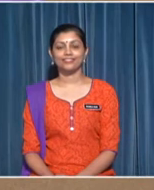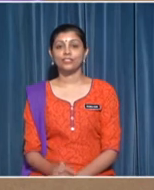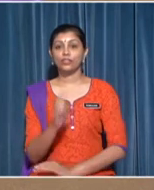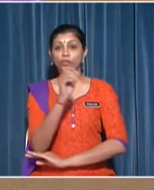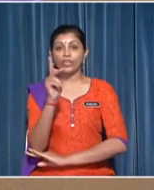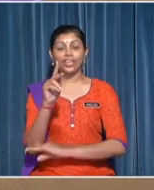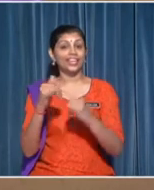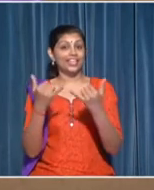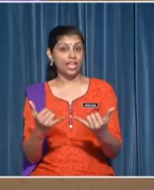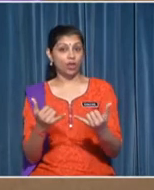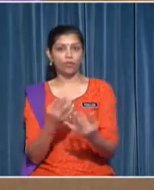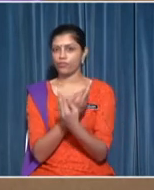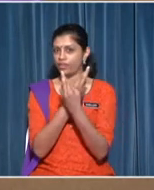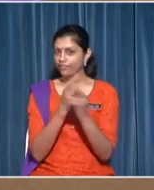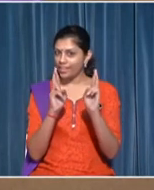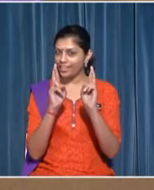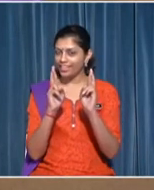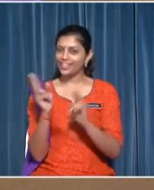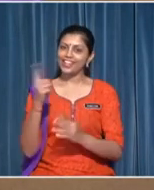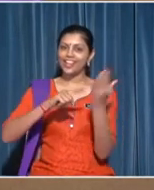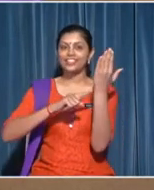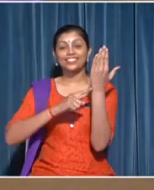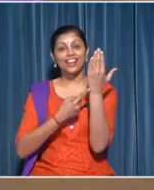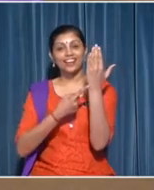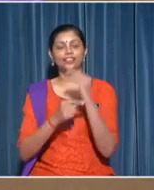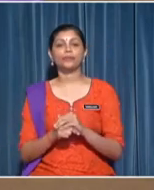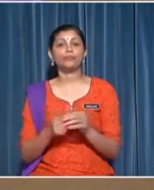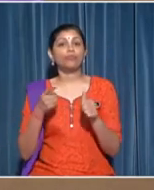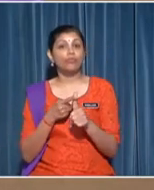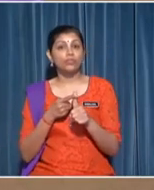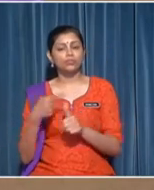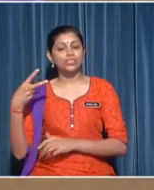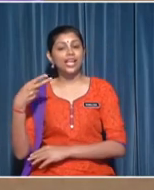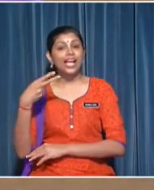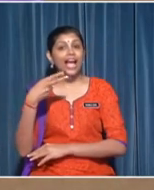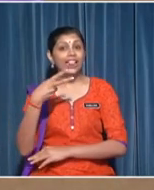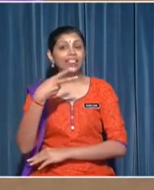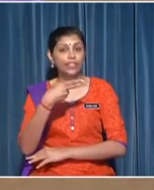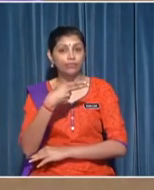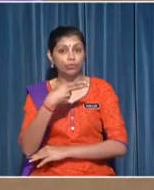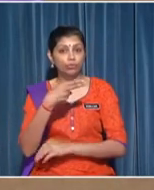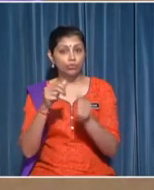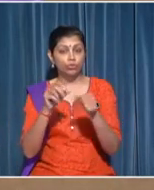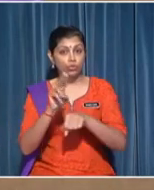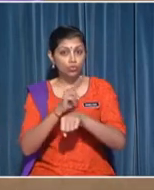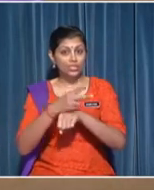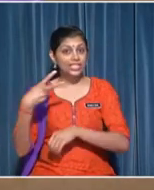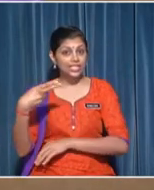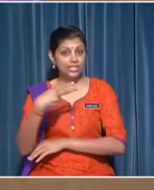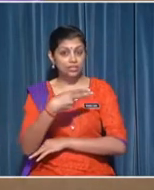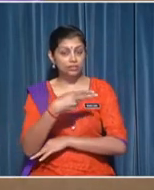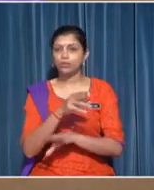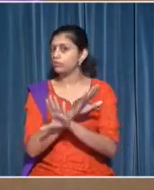Okay, now that we're all set, let's start. First, we need to cut the food with scissors.